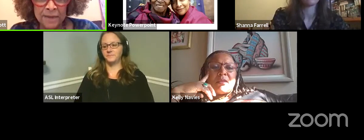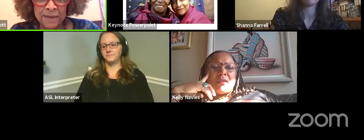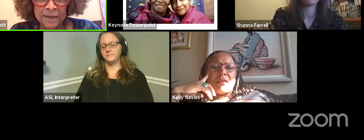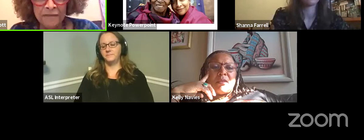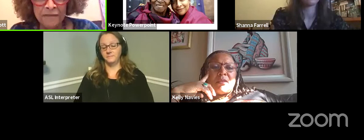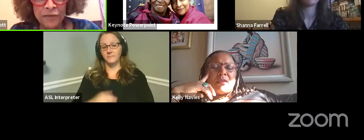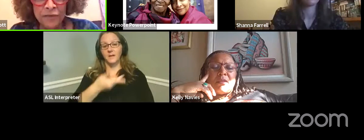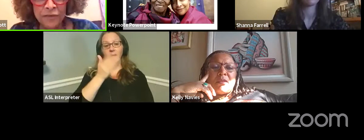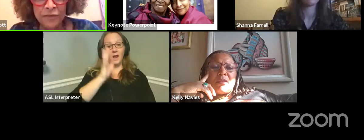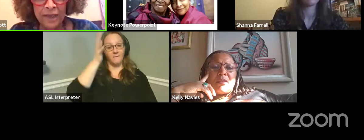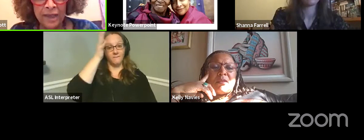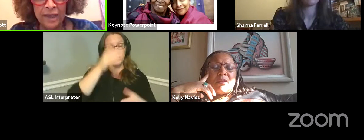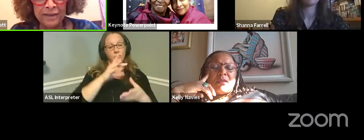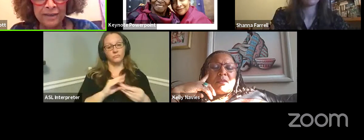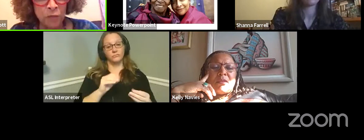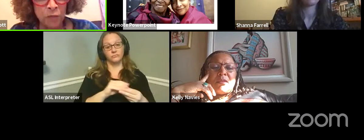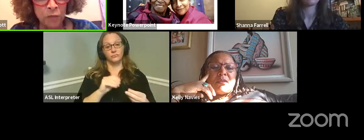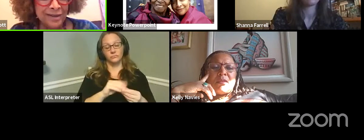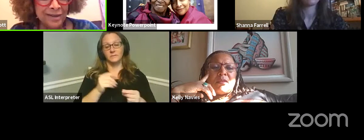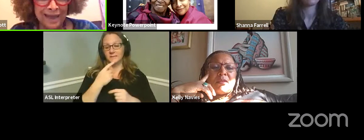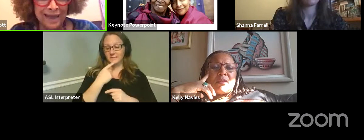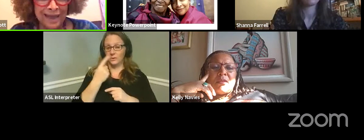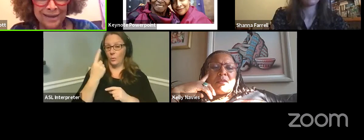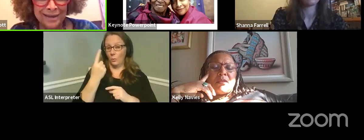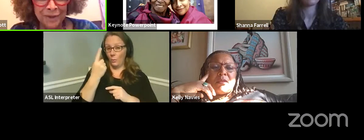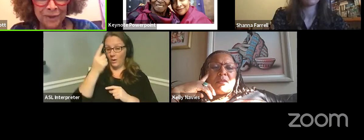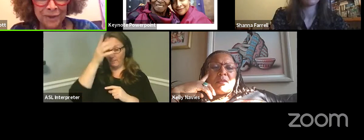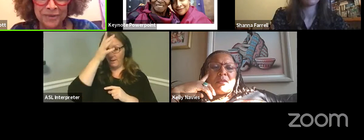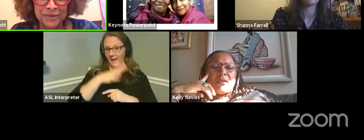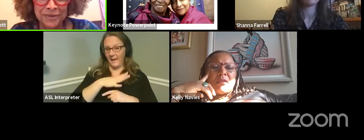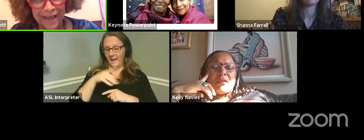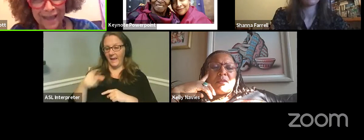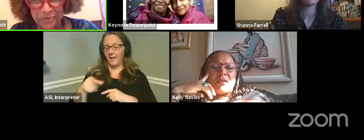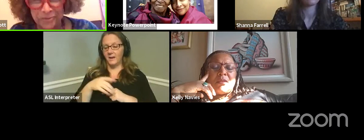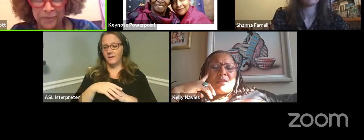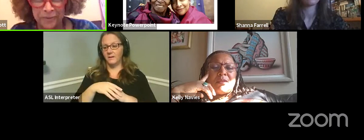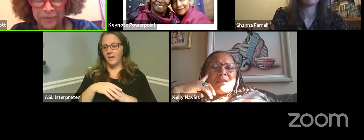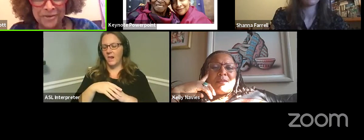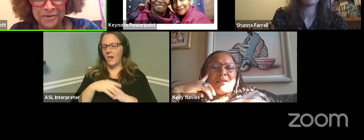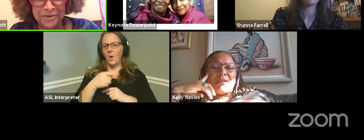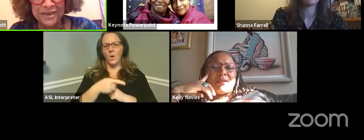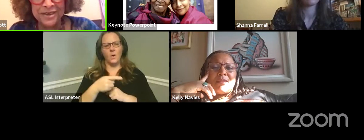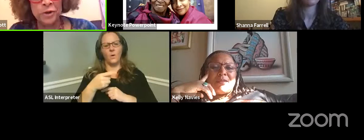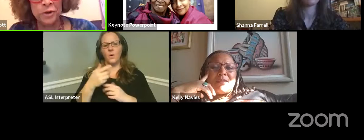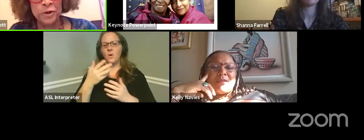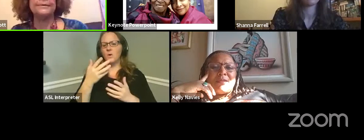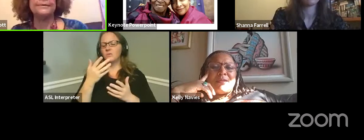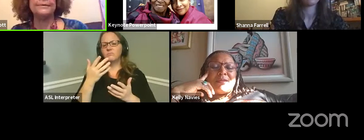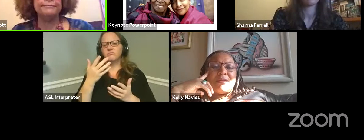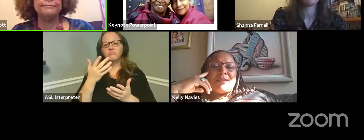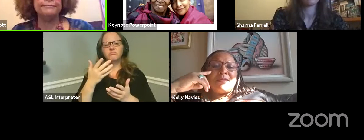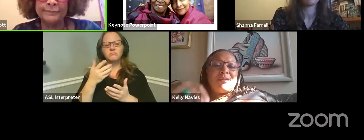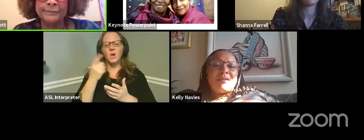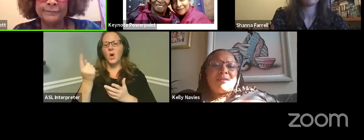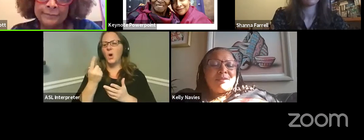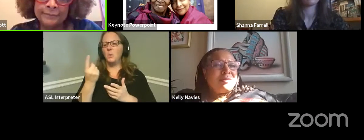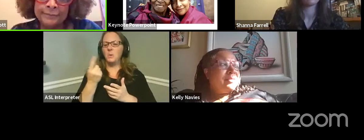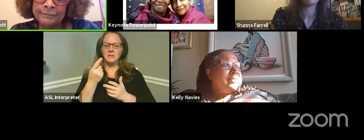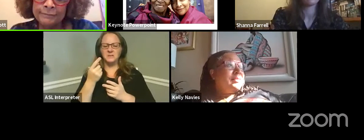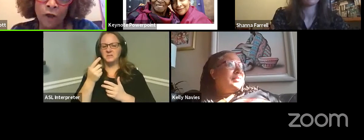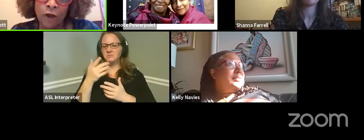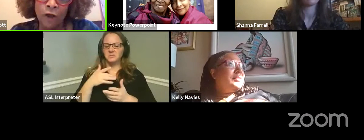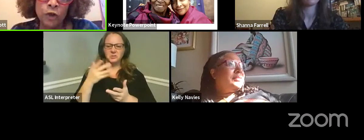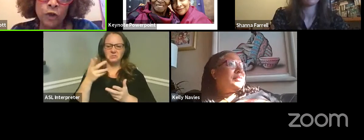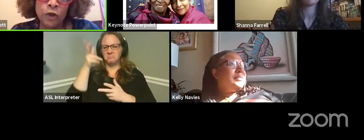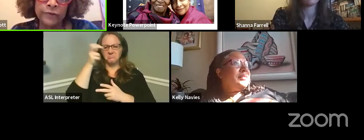My godfather said, this one guy who was just obstreperous, you know, in the corner, had to yell something.